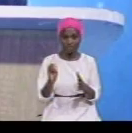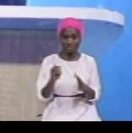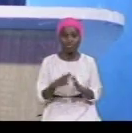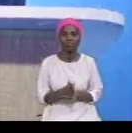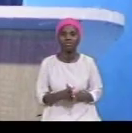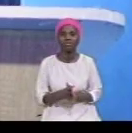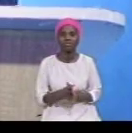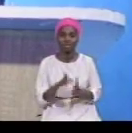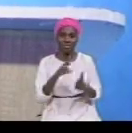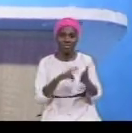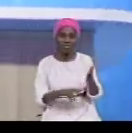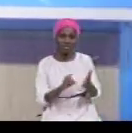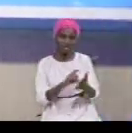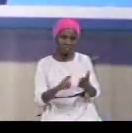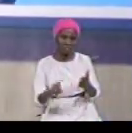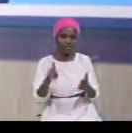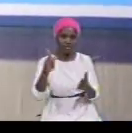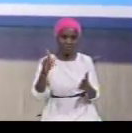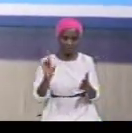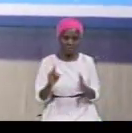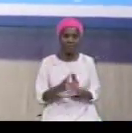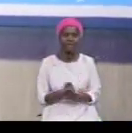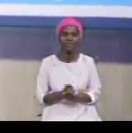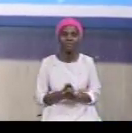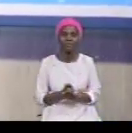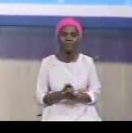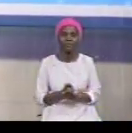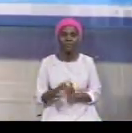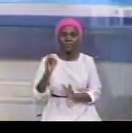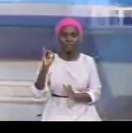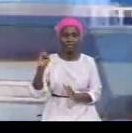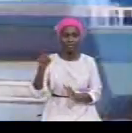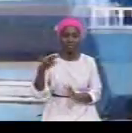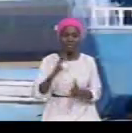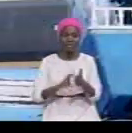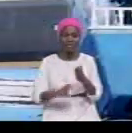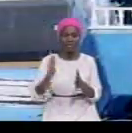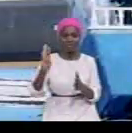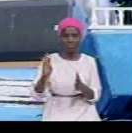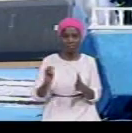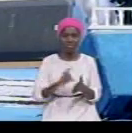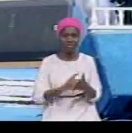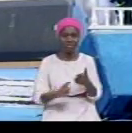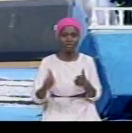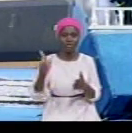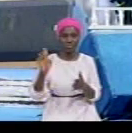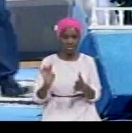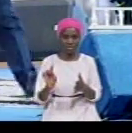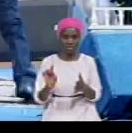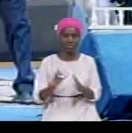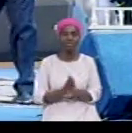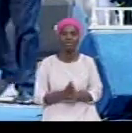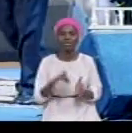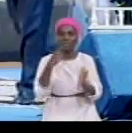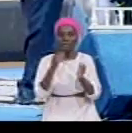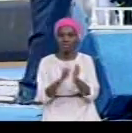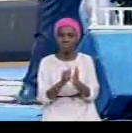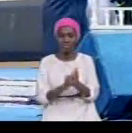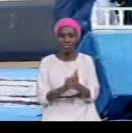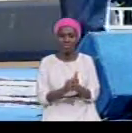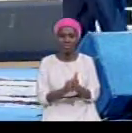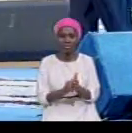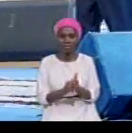reading from verse 28. Isaiah chapter 40, verse 28. 28, it says, "Hast thou